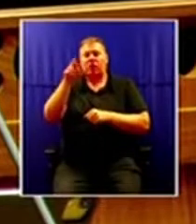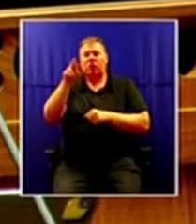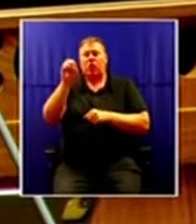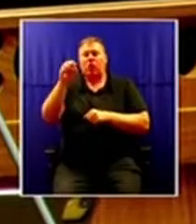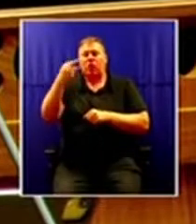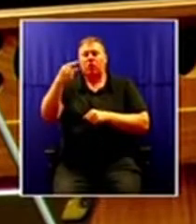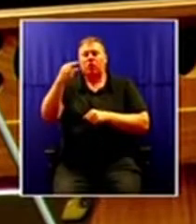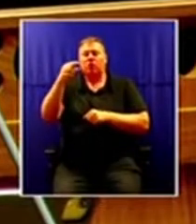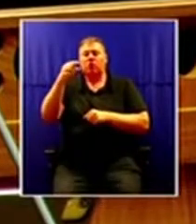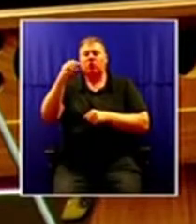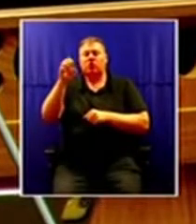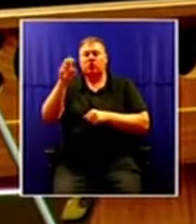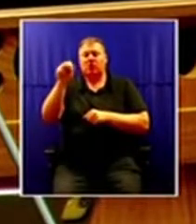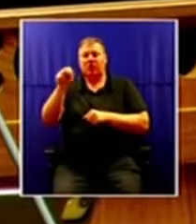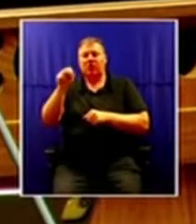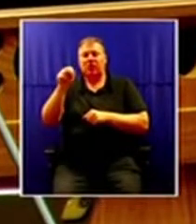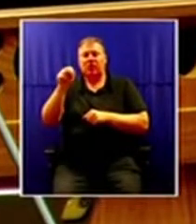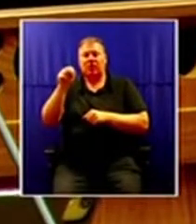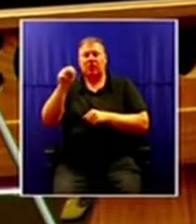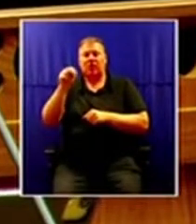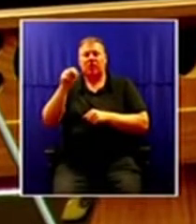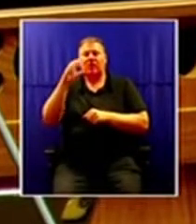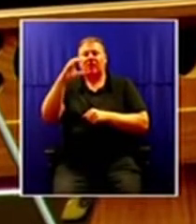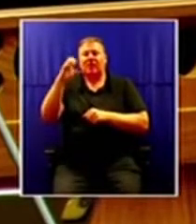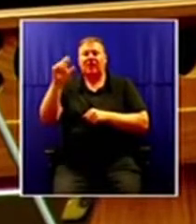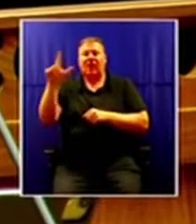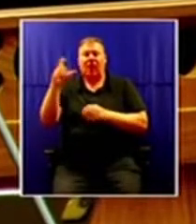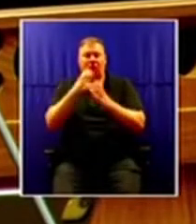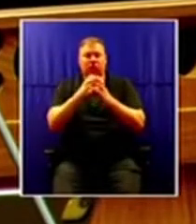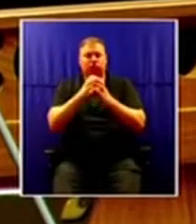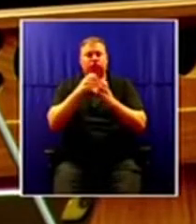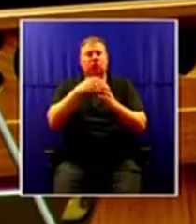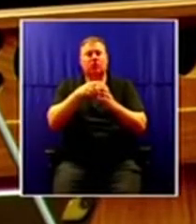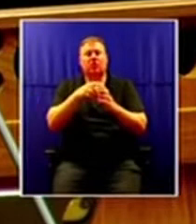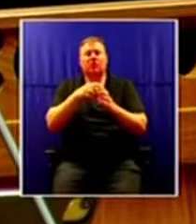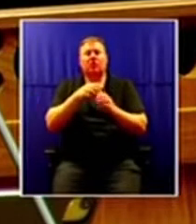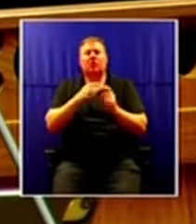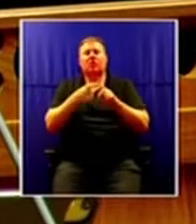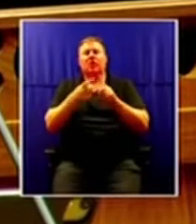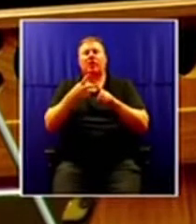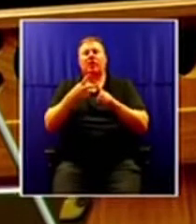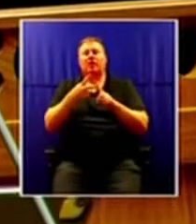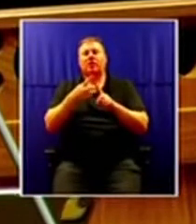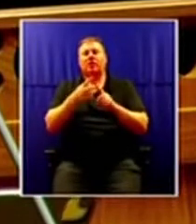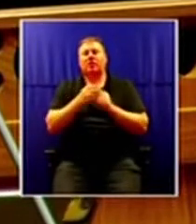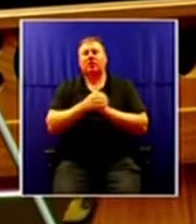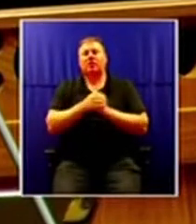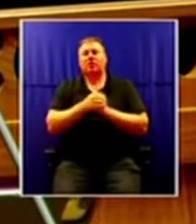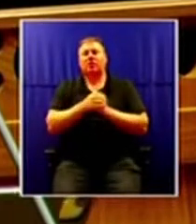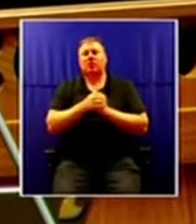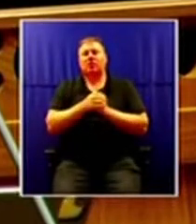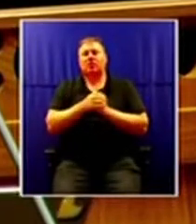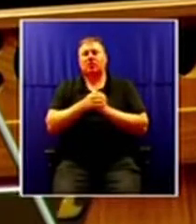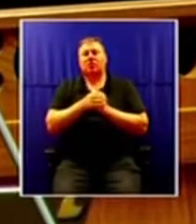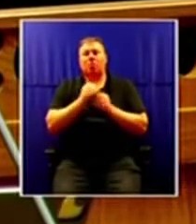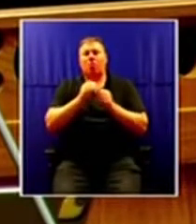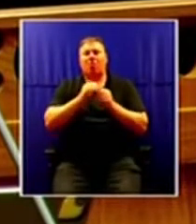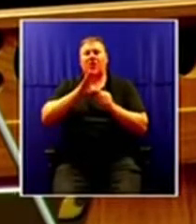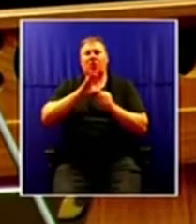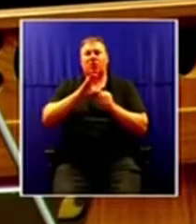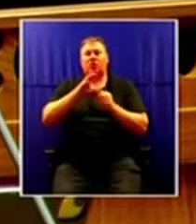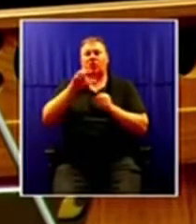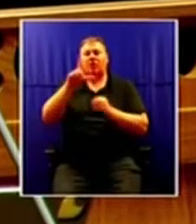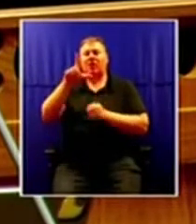storage technologies. This work serves two important developmental objectives. It offers